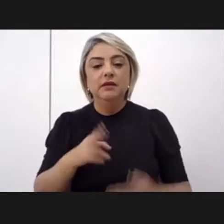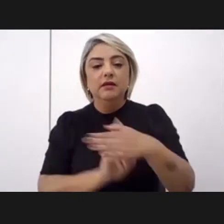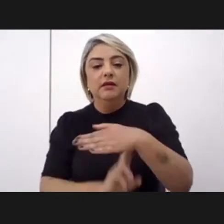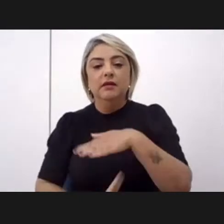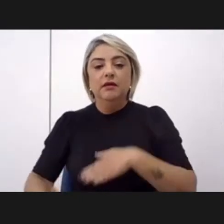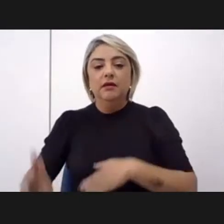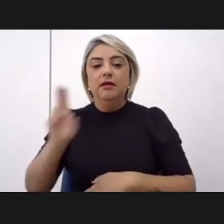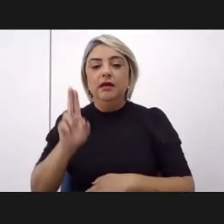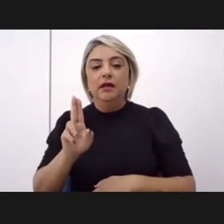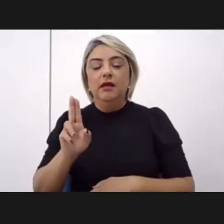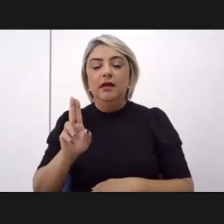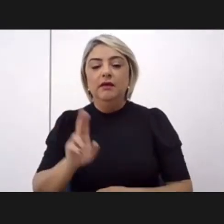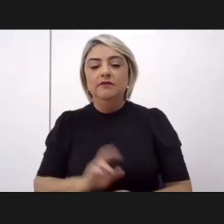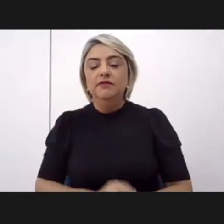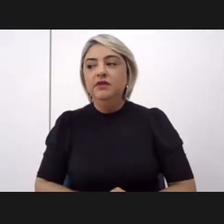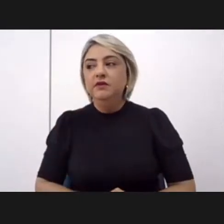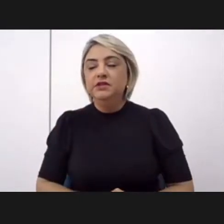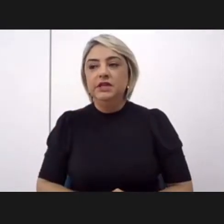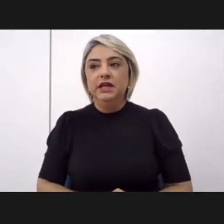also